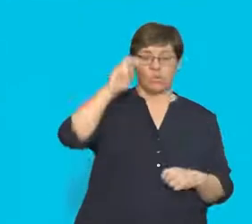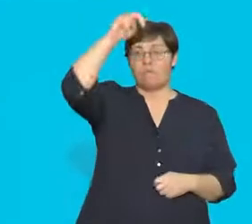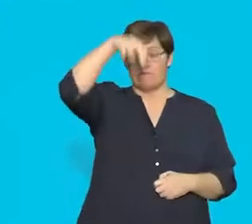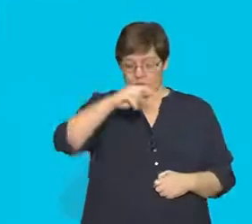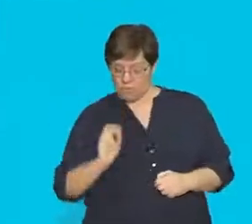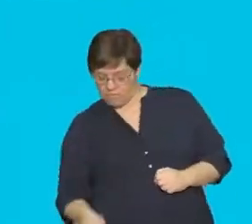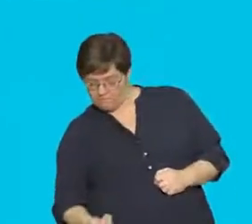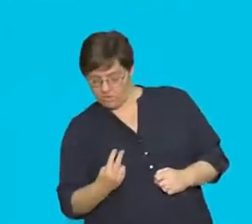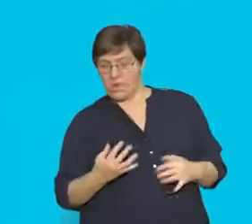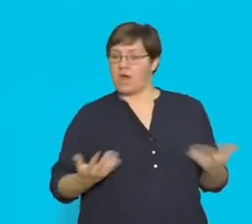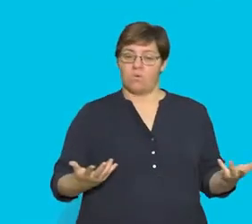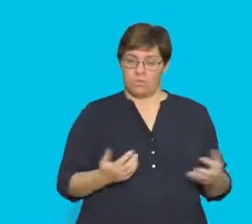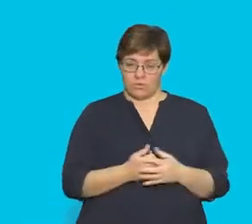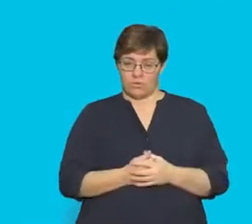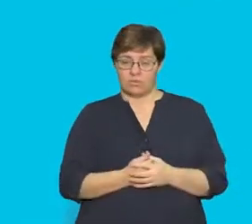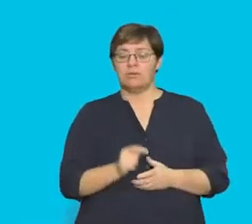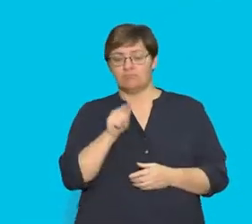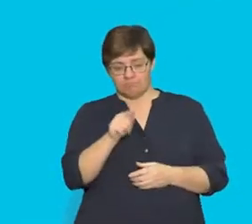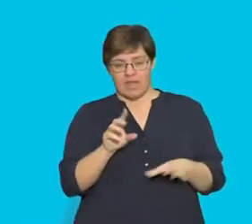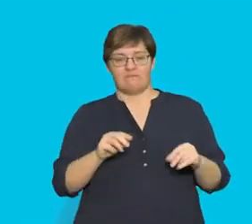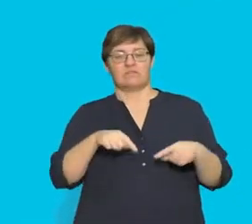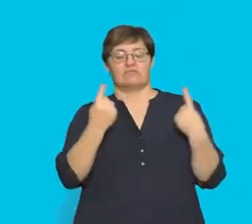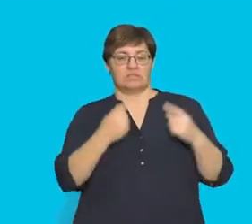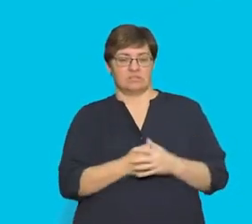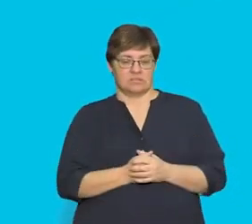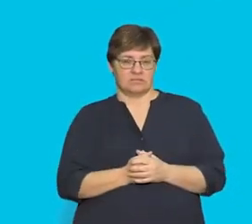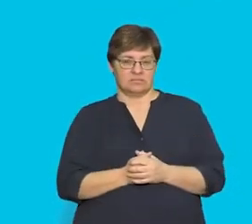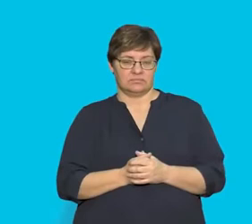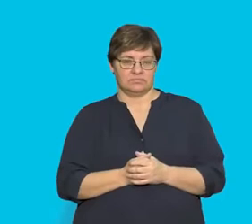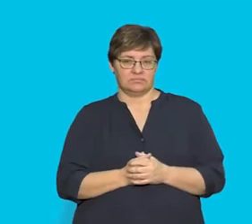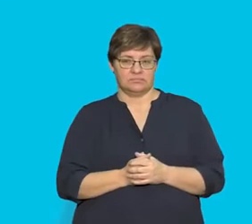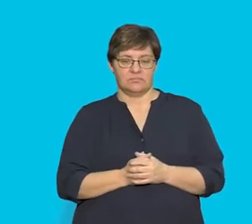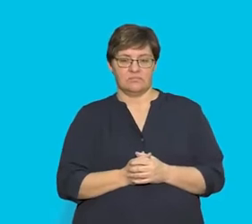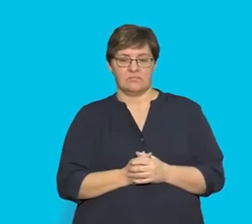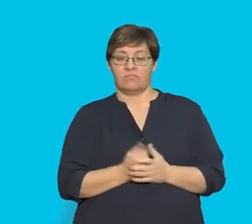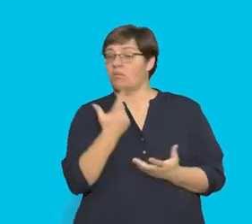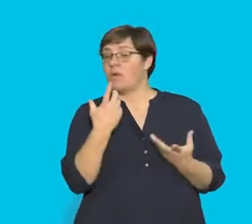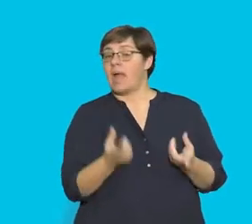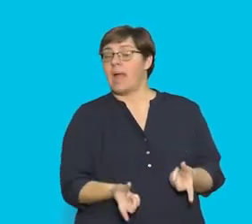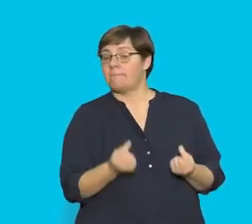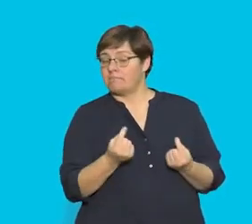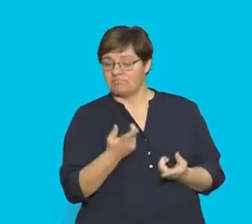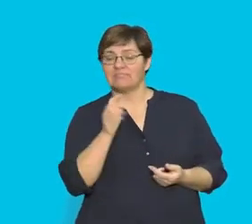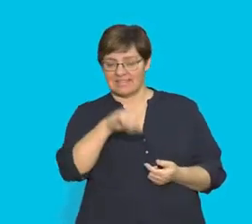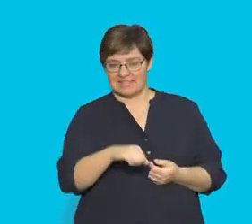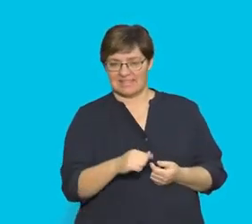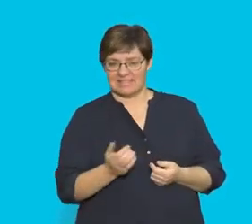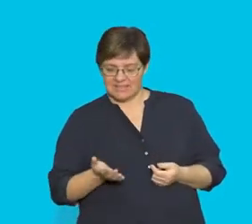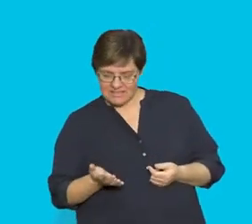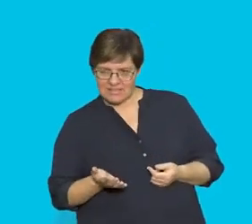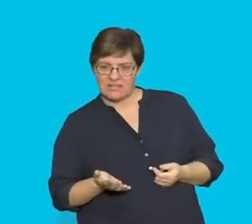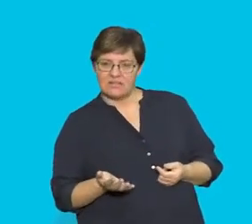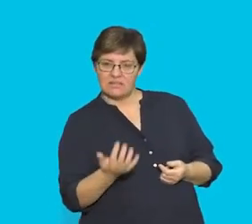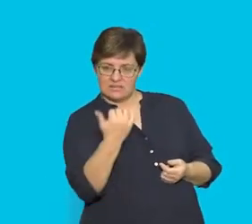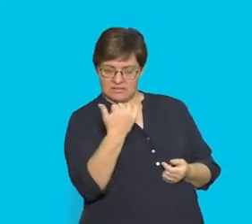solenoid. And so here's another view of the solenoid. Wonder if you can see what's happened here. That's right.